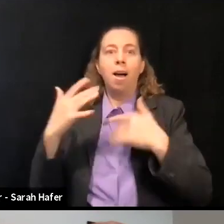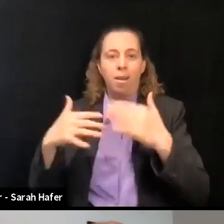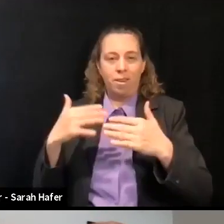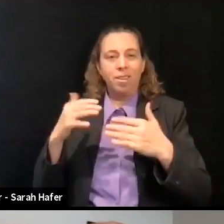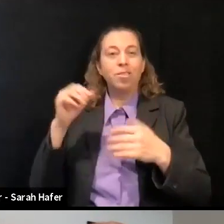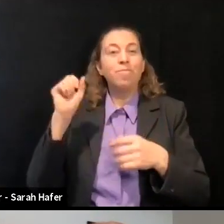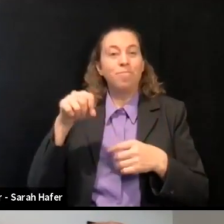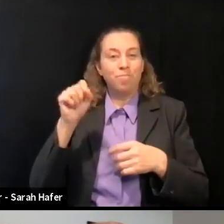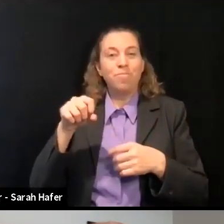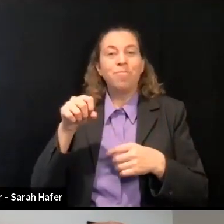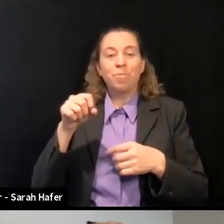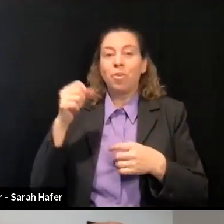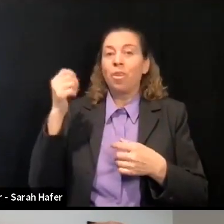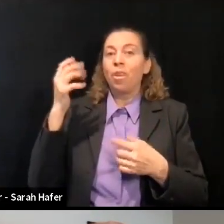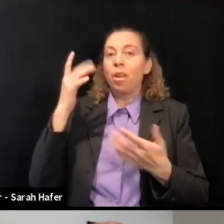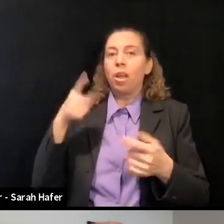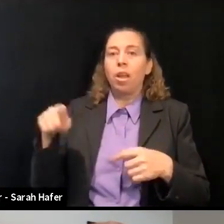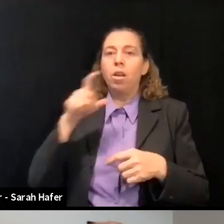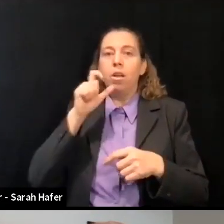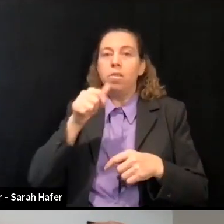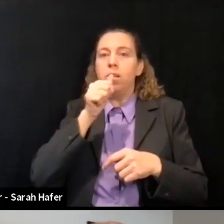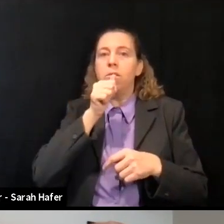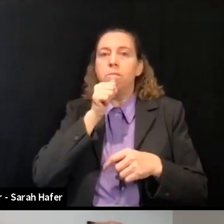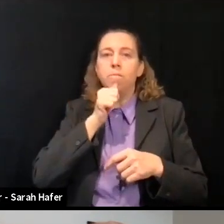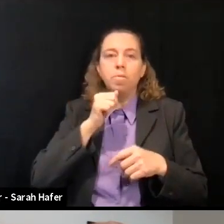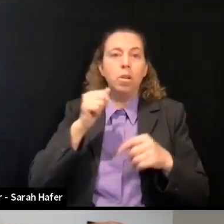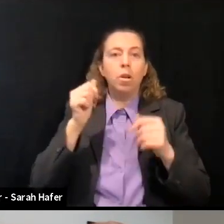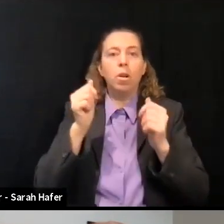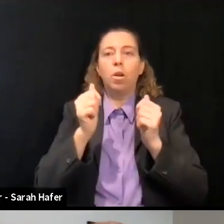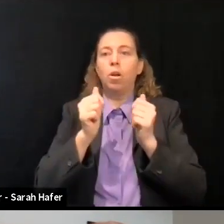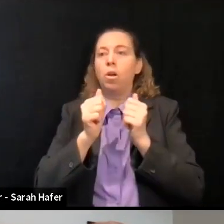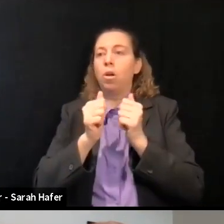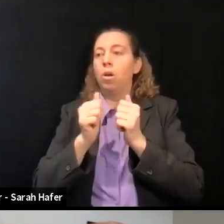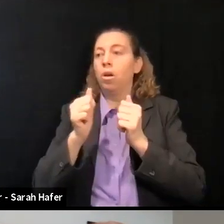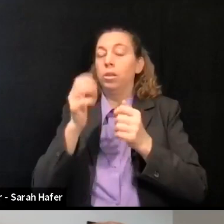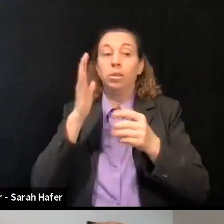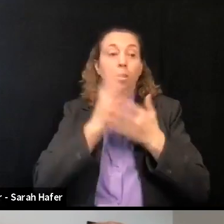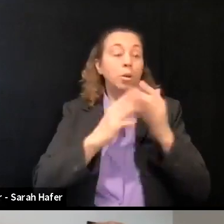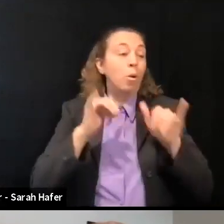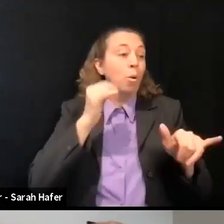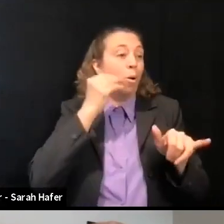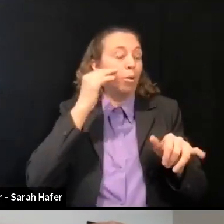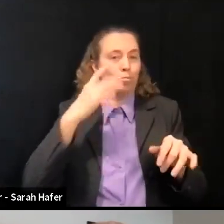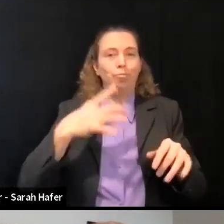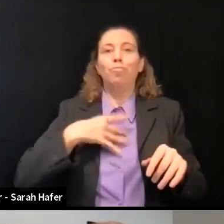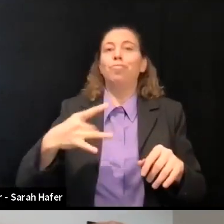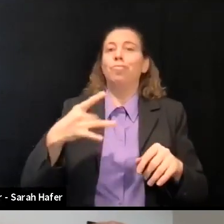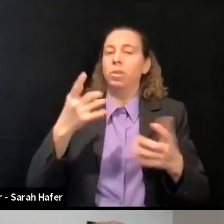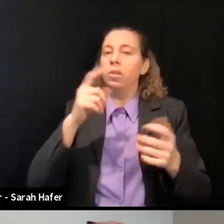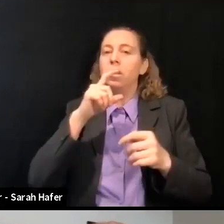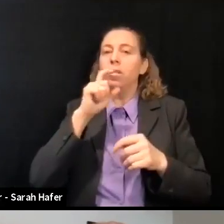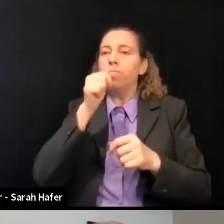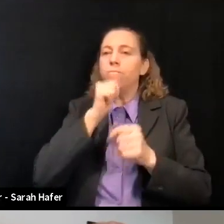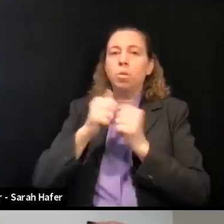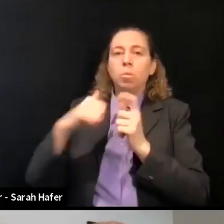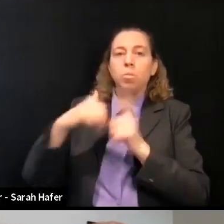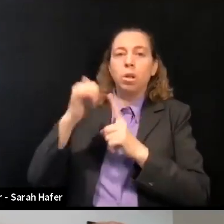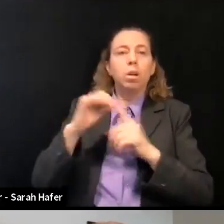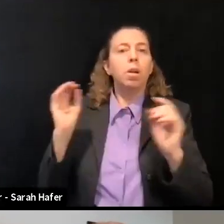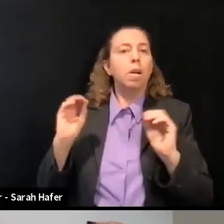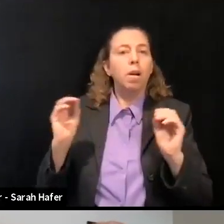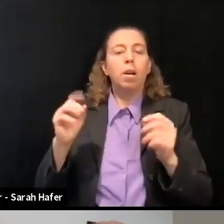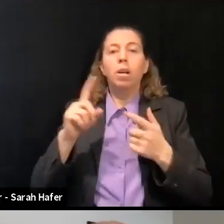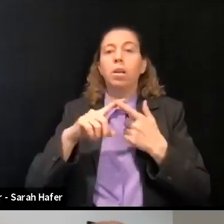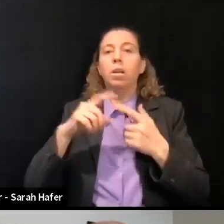school in the same way or racism in the same way. And how do we, as the adults and caregivers in their lives, help them again see